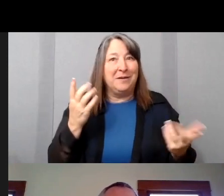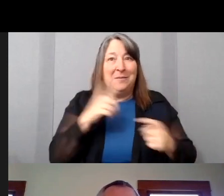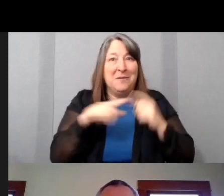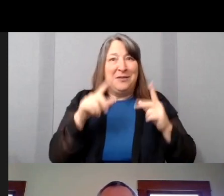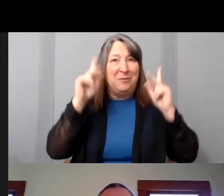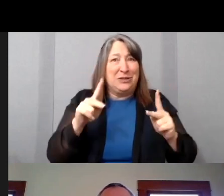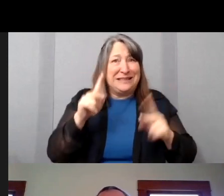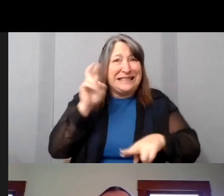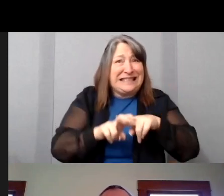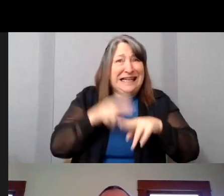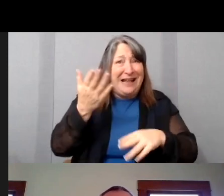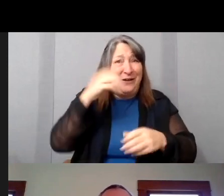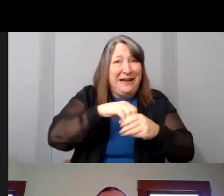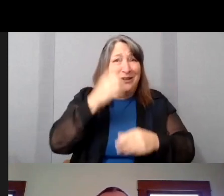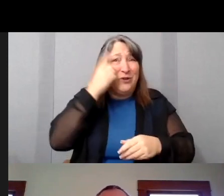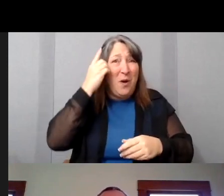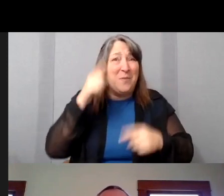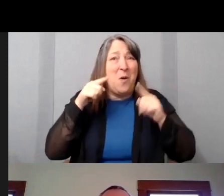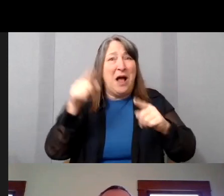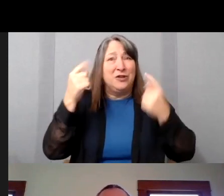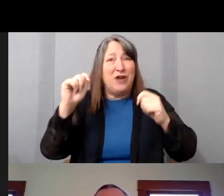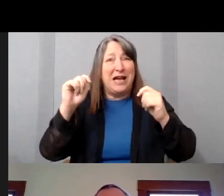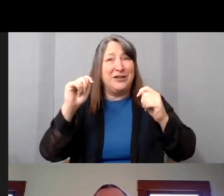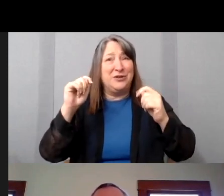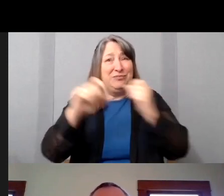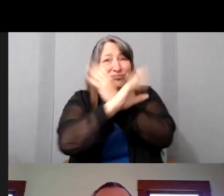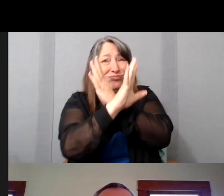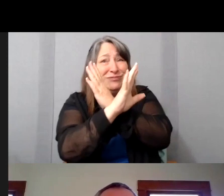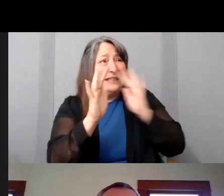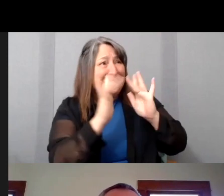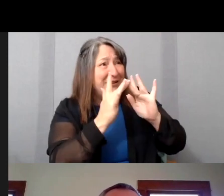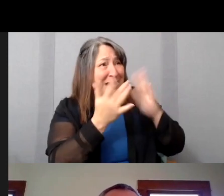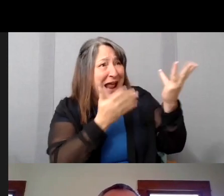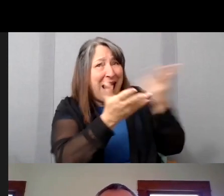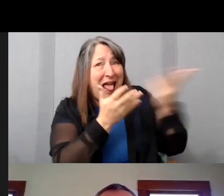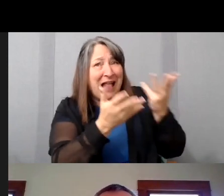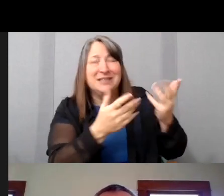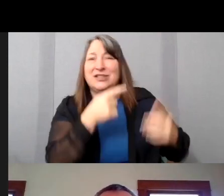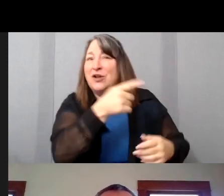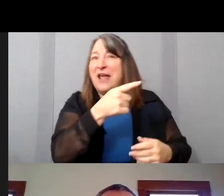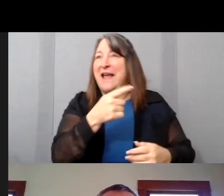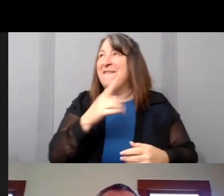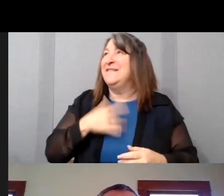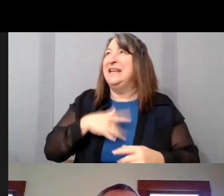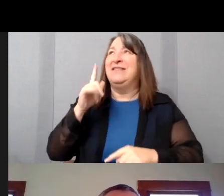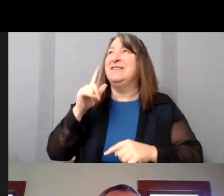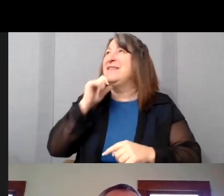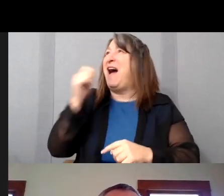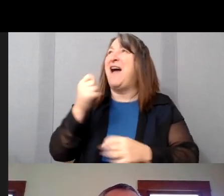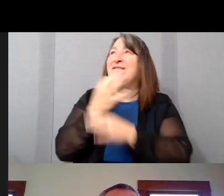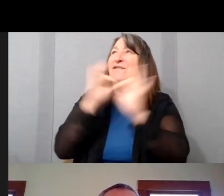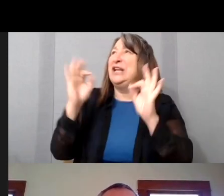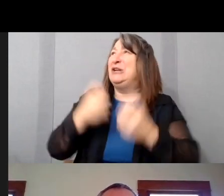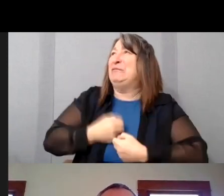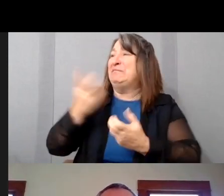you're talking to them, they can't really say what they want to say, right? And so there's privacy and access issues there as